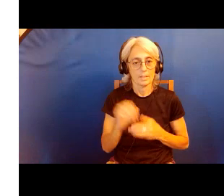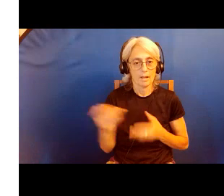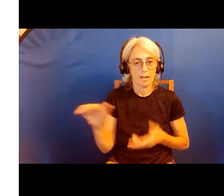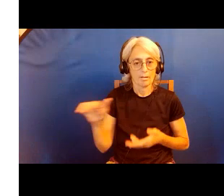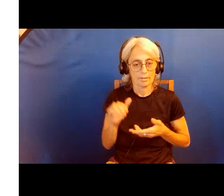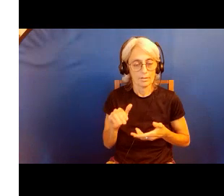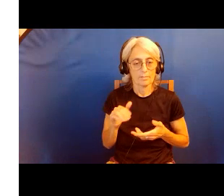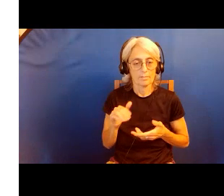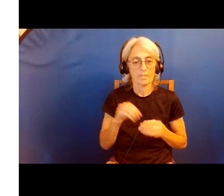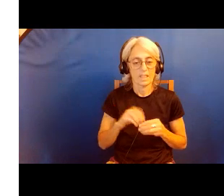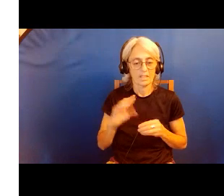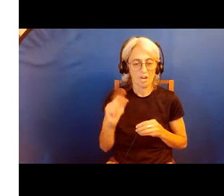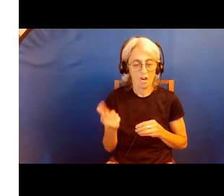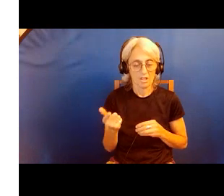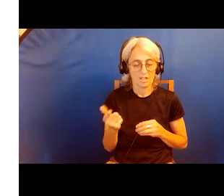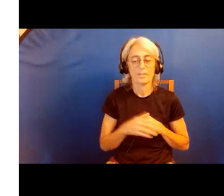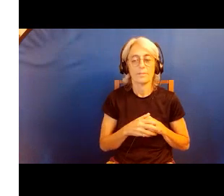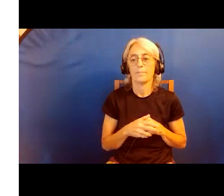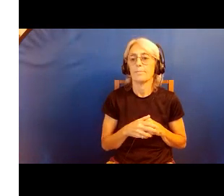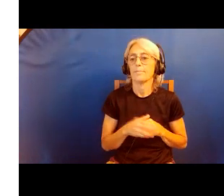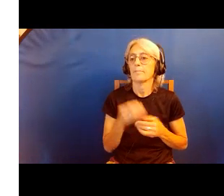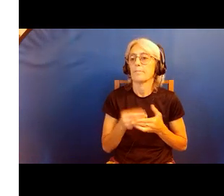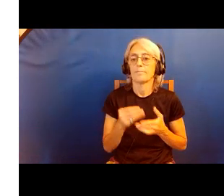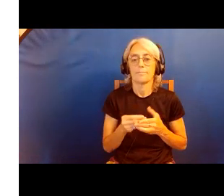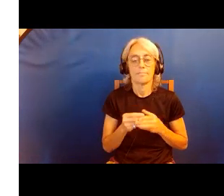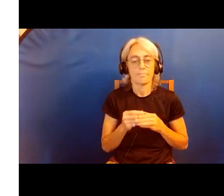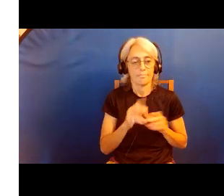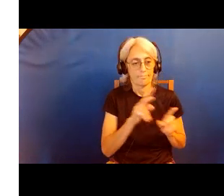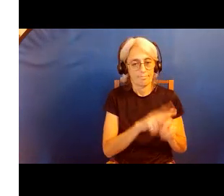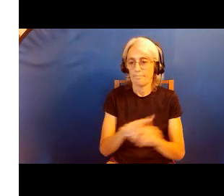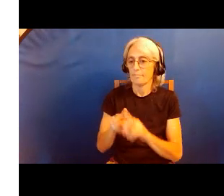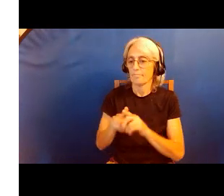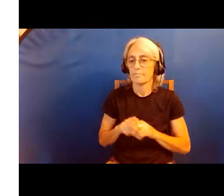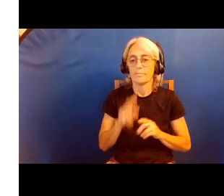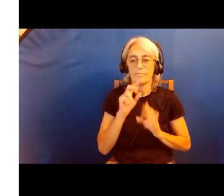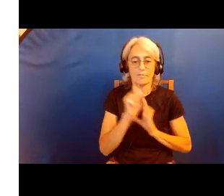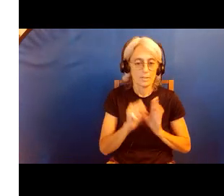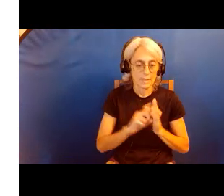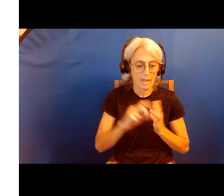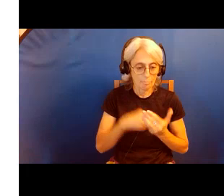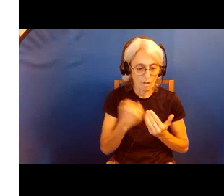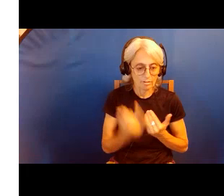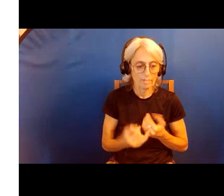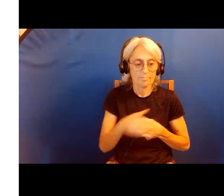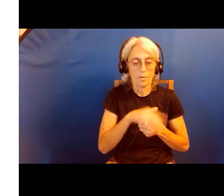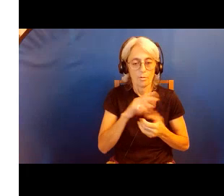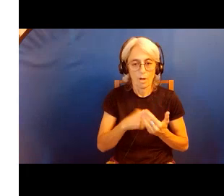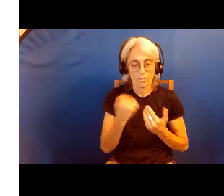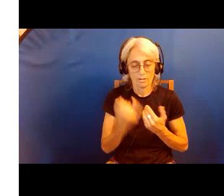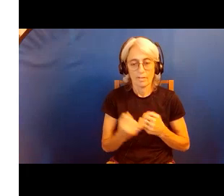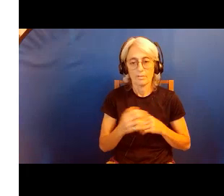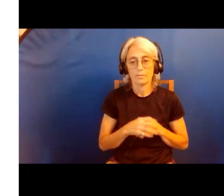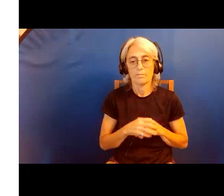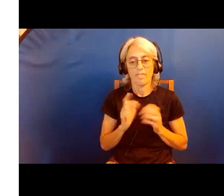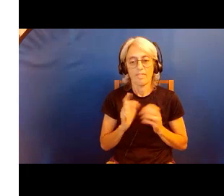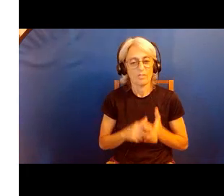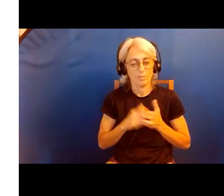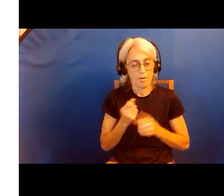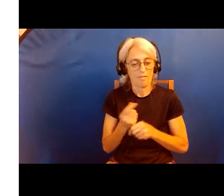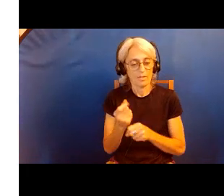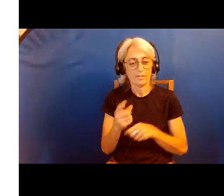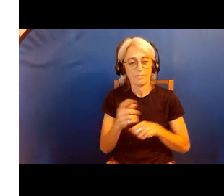redistribution process. Those funds were quickly obligated onto both state and local projects as required by the end of the federal fiscal year, so none of the federal